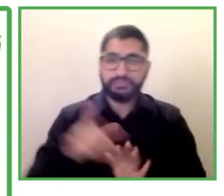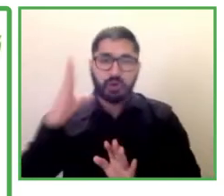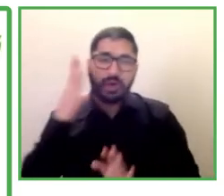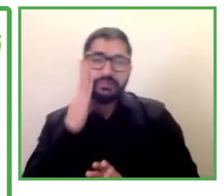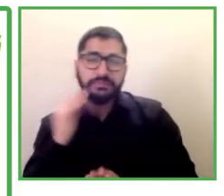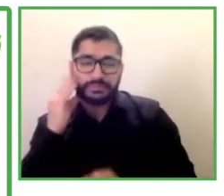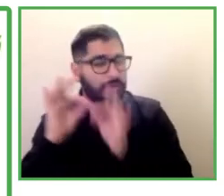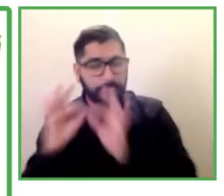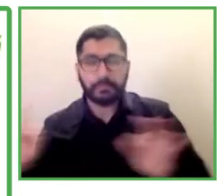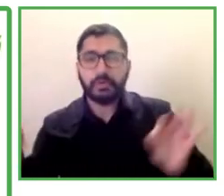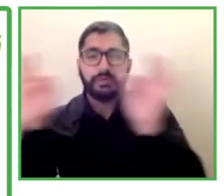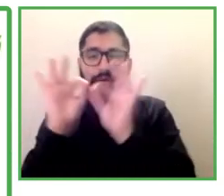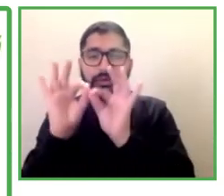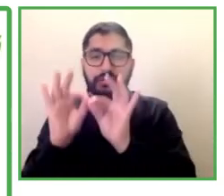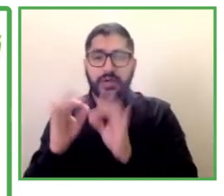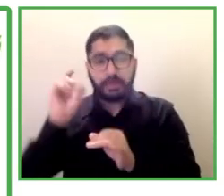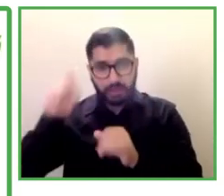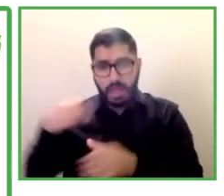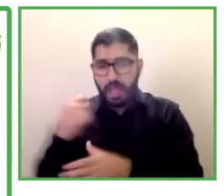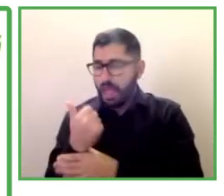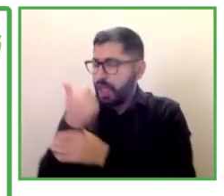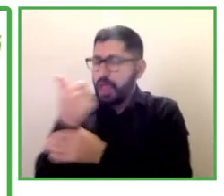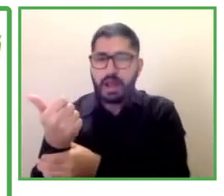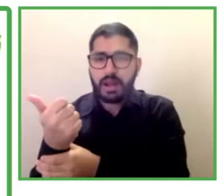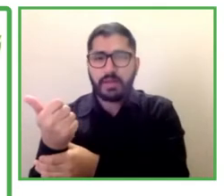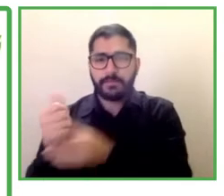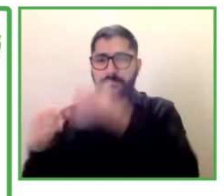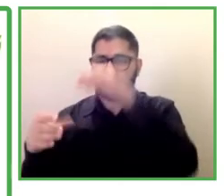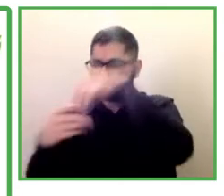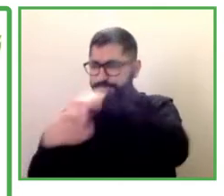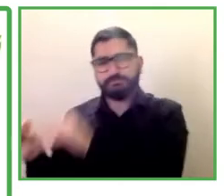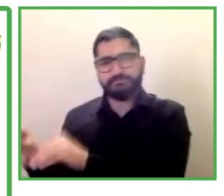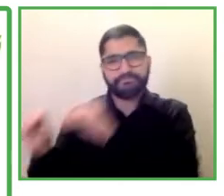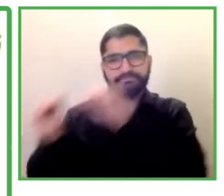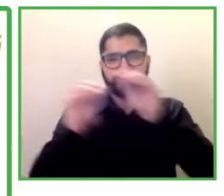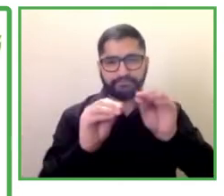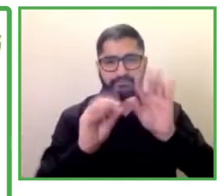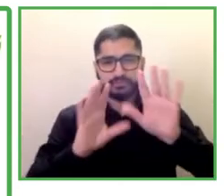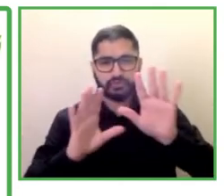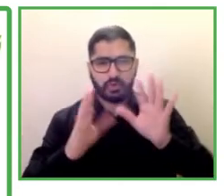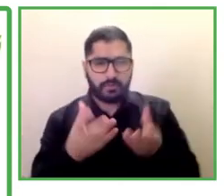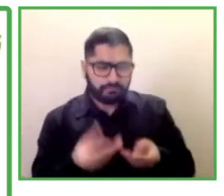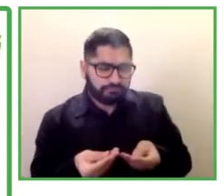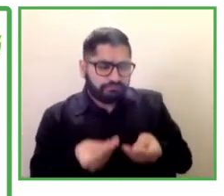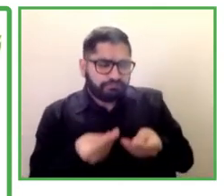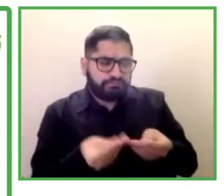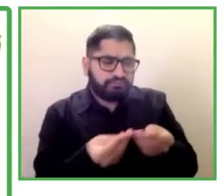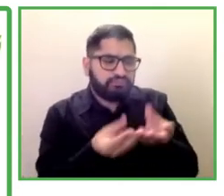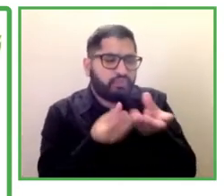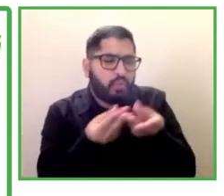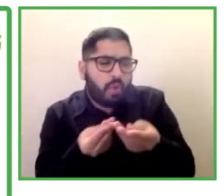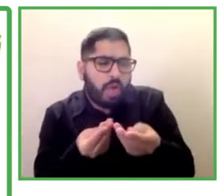This experience is particularly important because it makes the transition to be